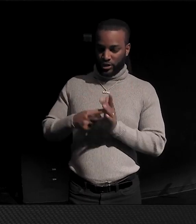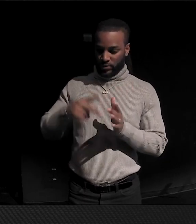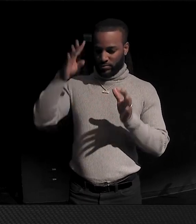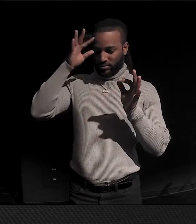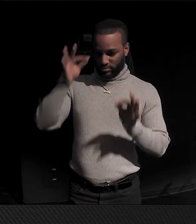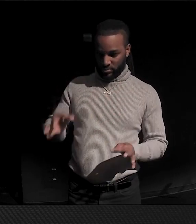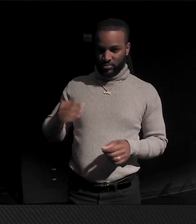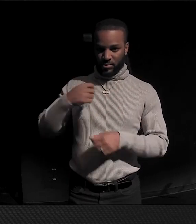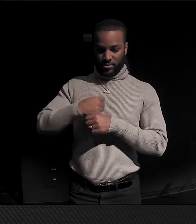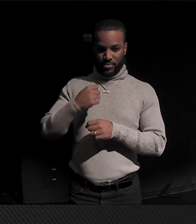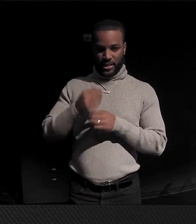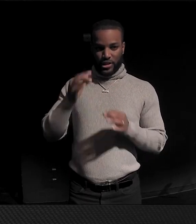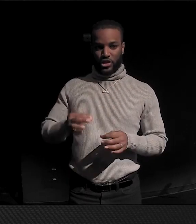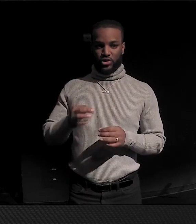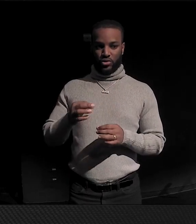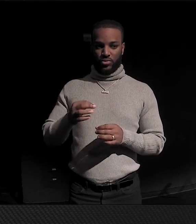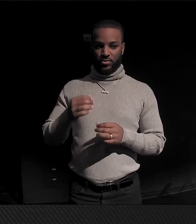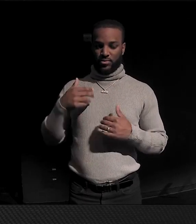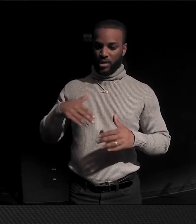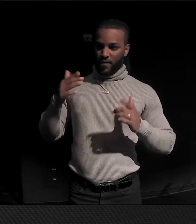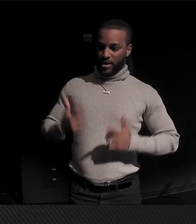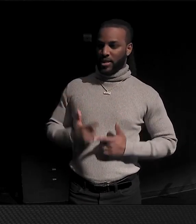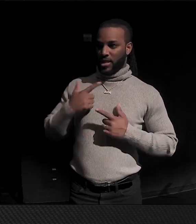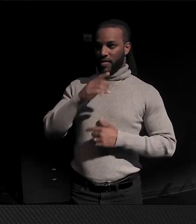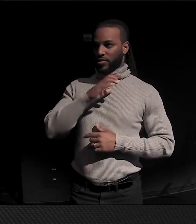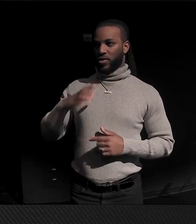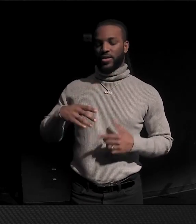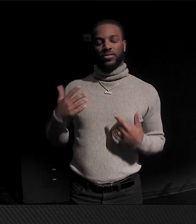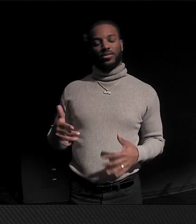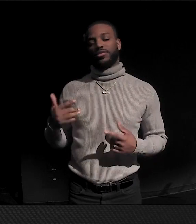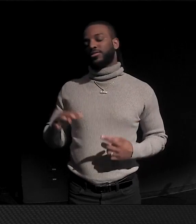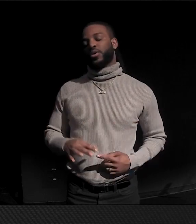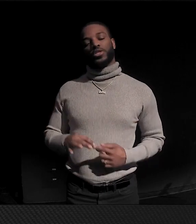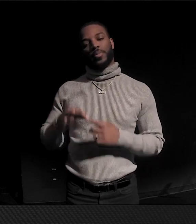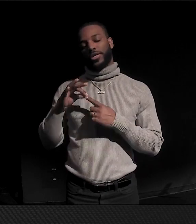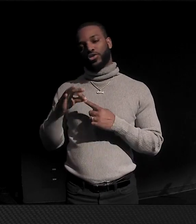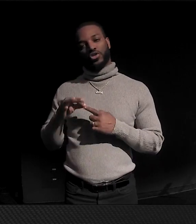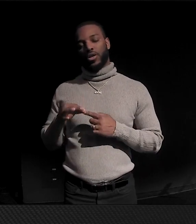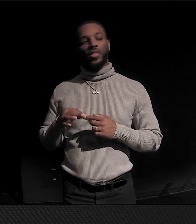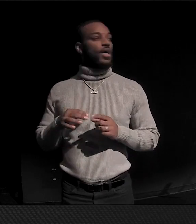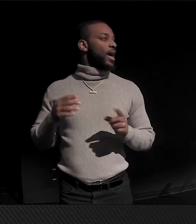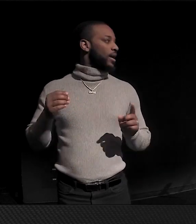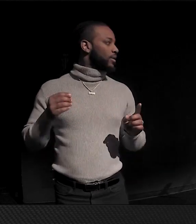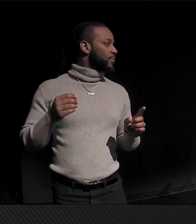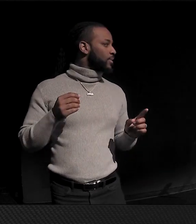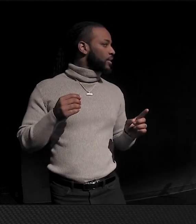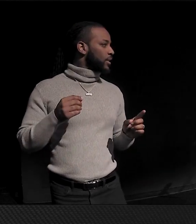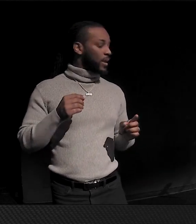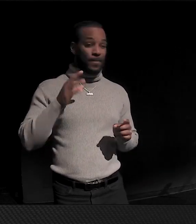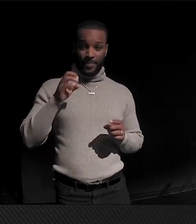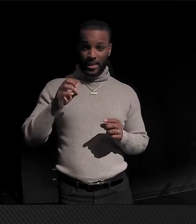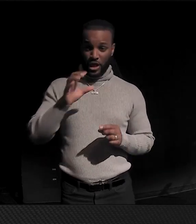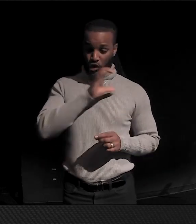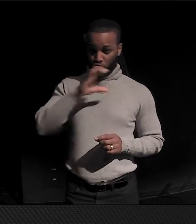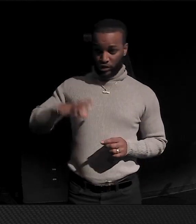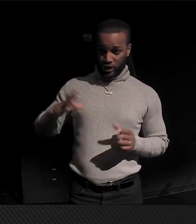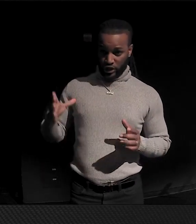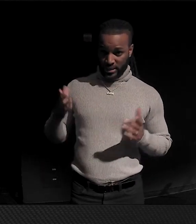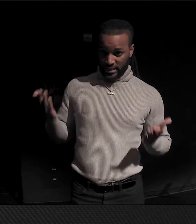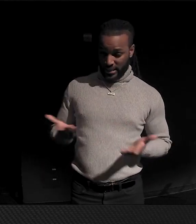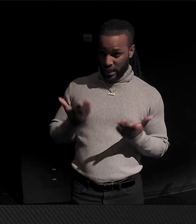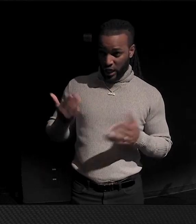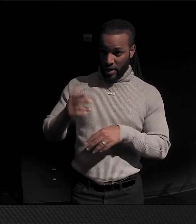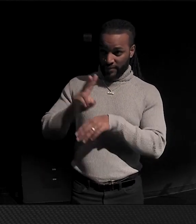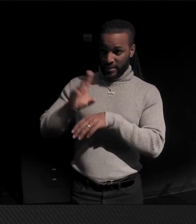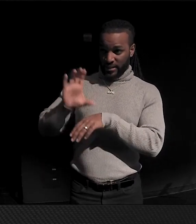making that choice to give their life to Christ. It's just, it's truly special. Amazing. It is special. And being a Christian here at VCC, we